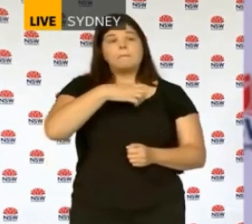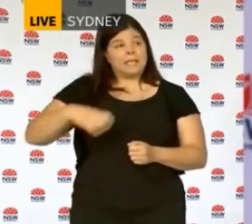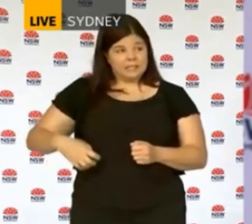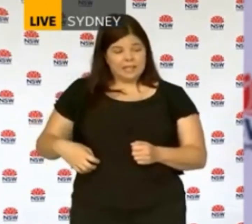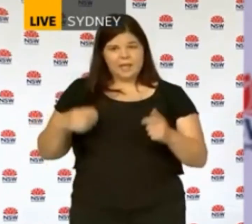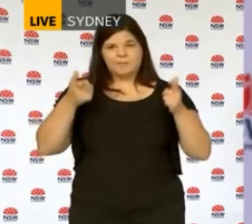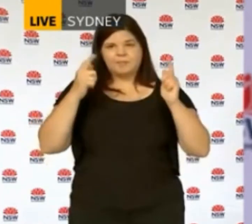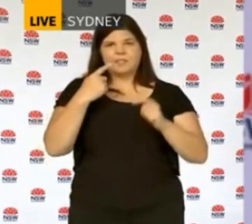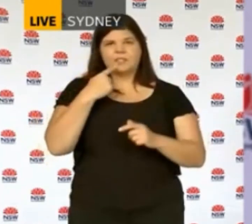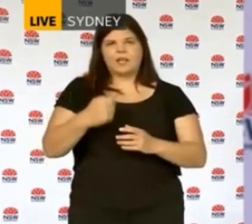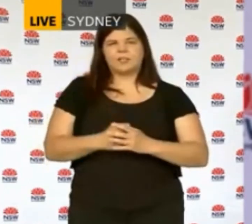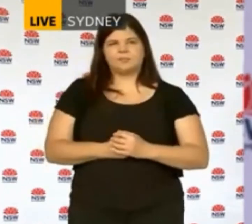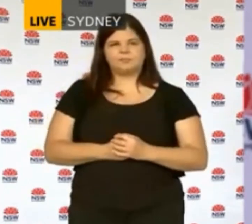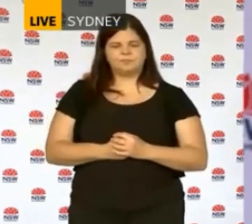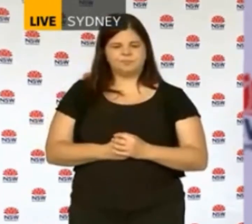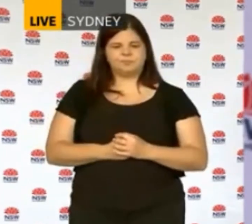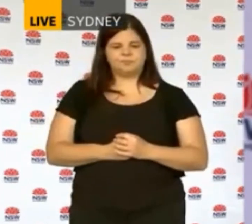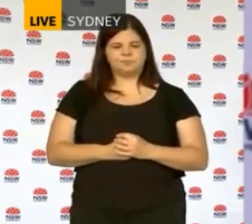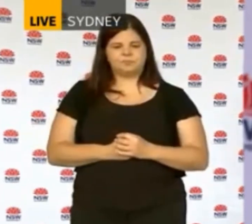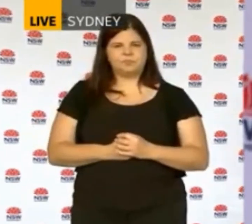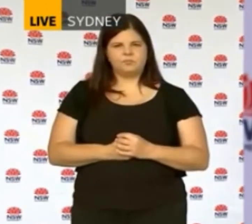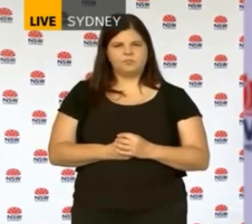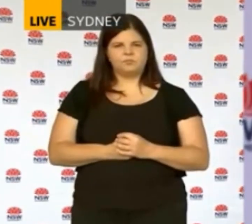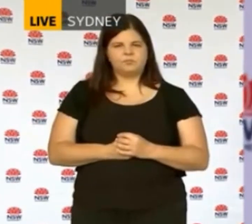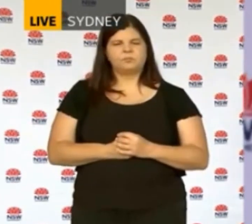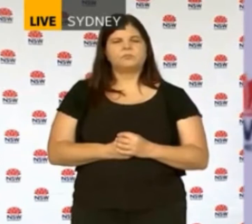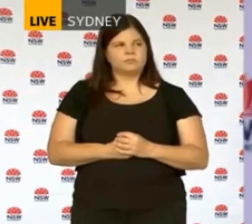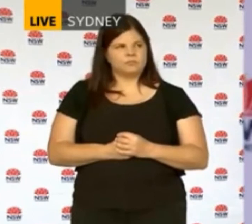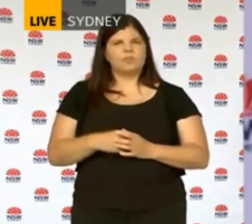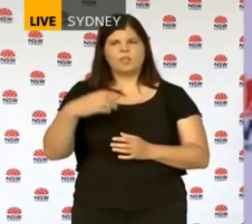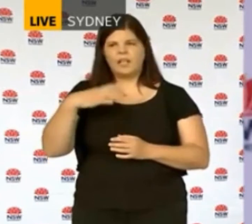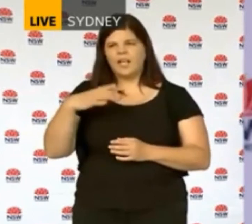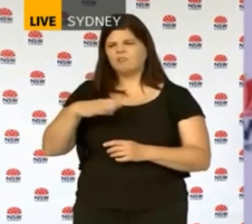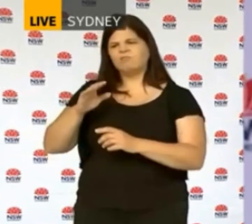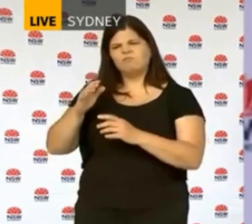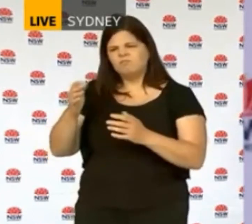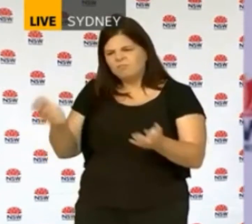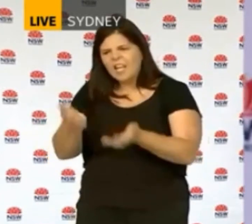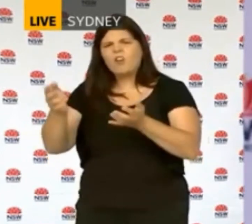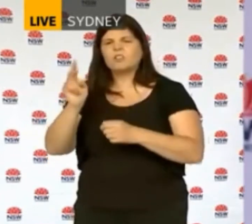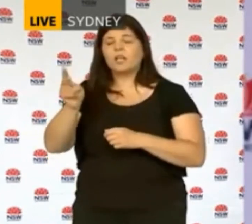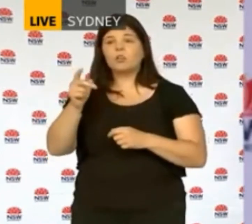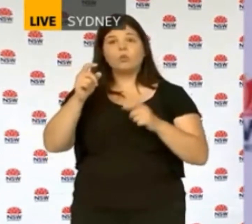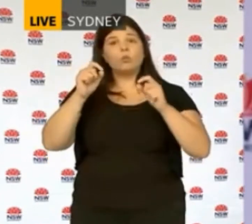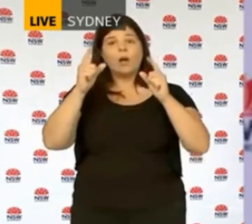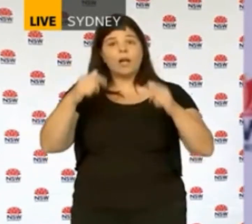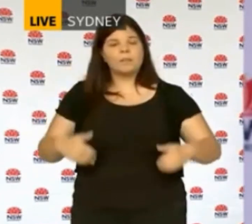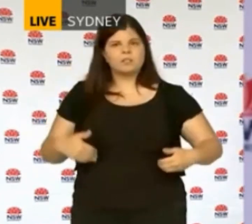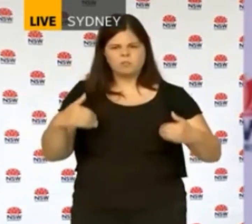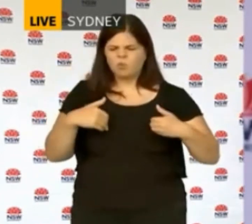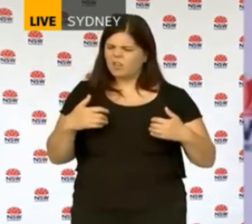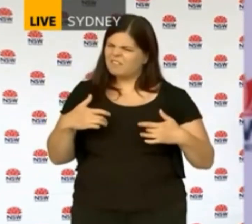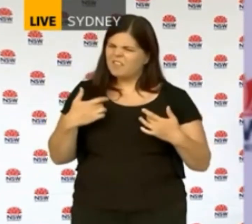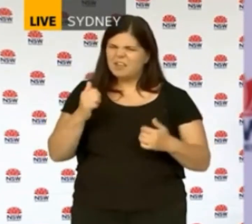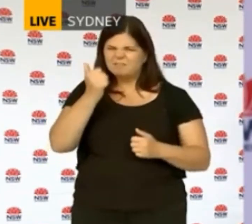Minister said, I'm just urging that we do that last push for the community. If you have woken up this morning and